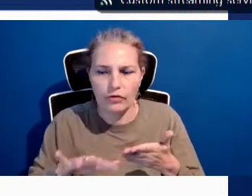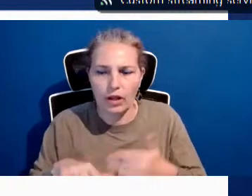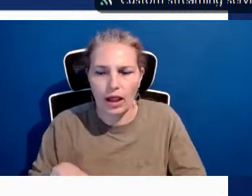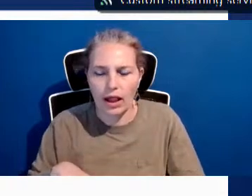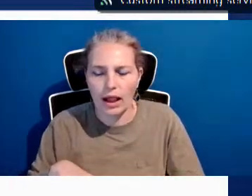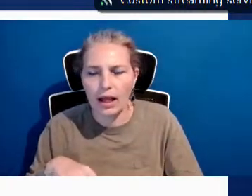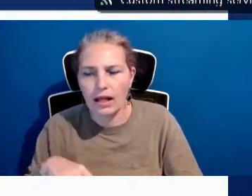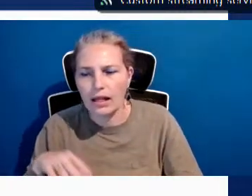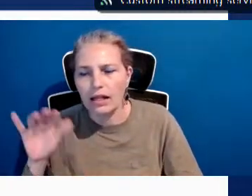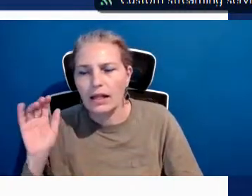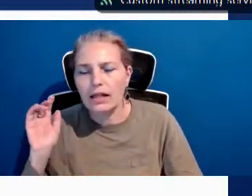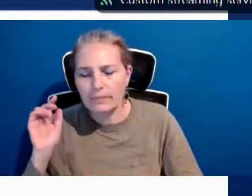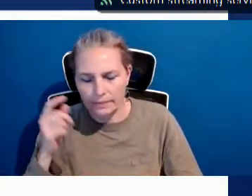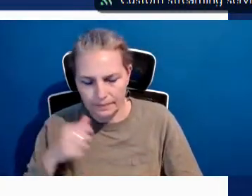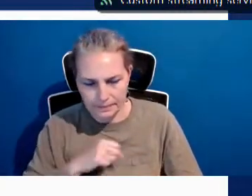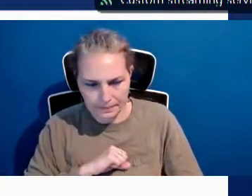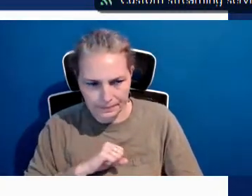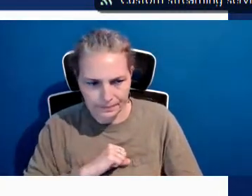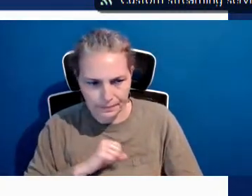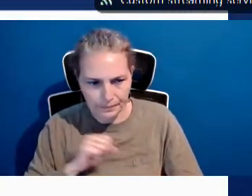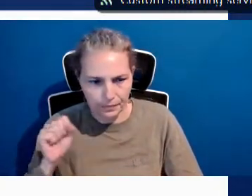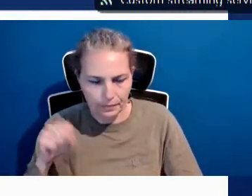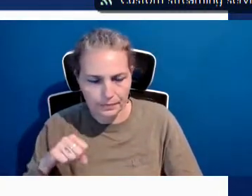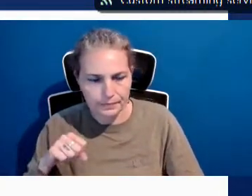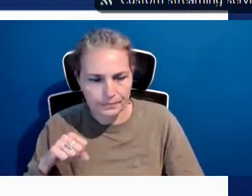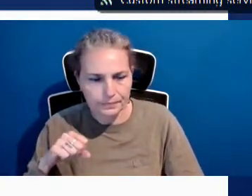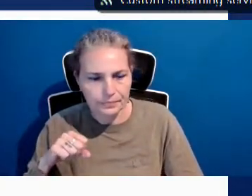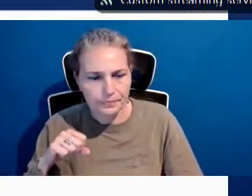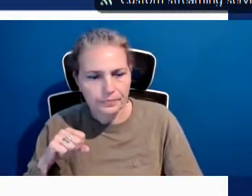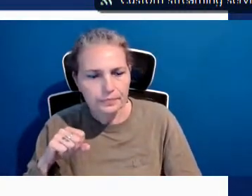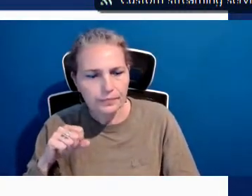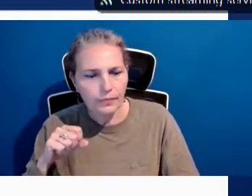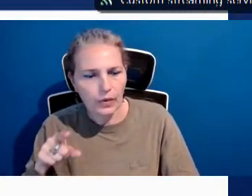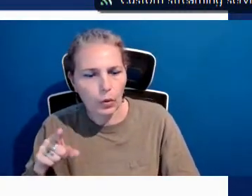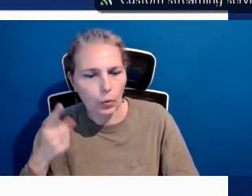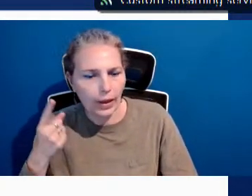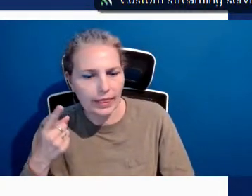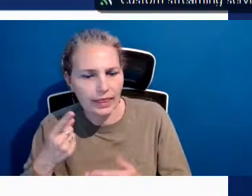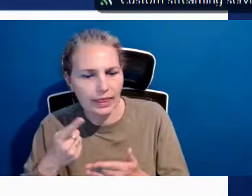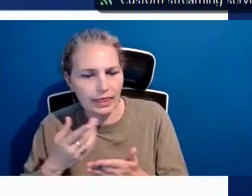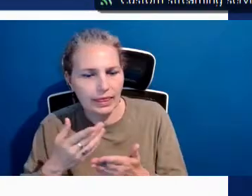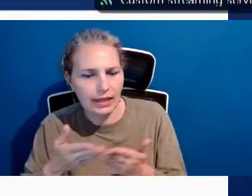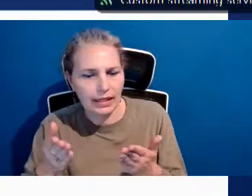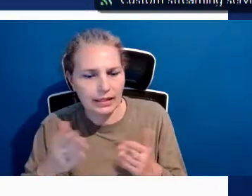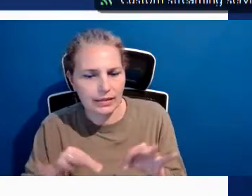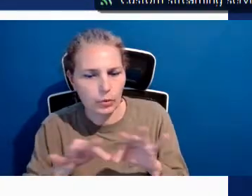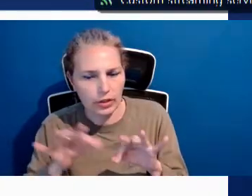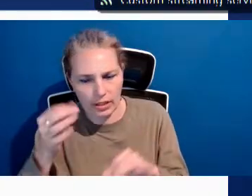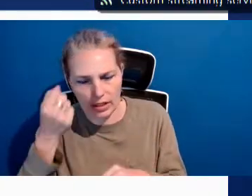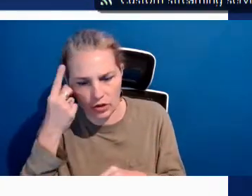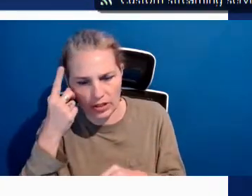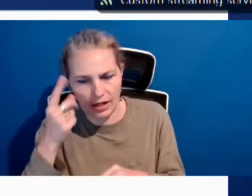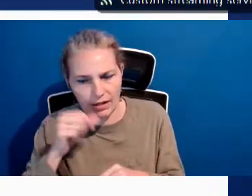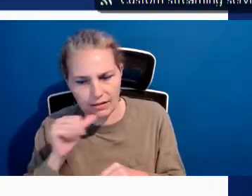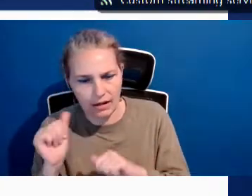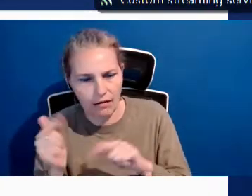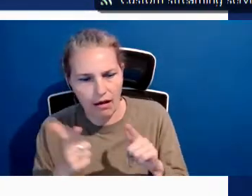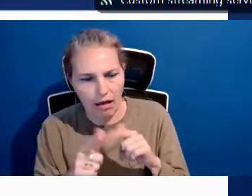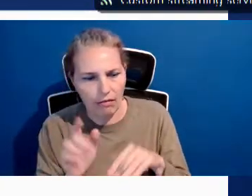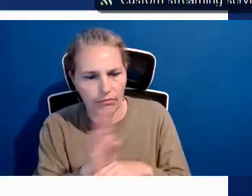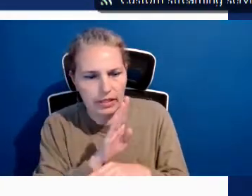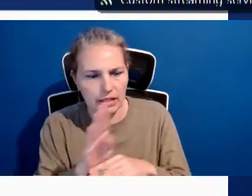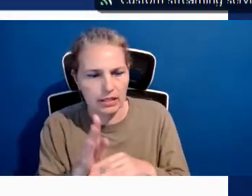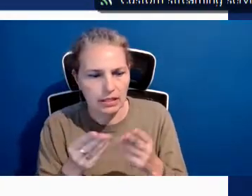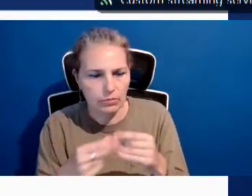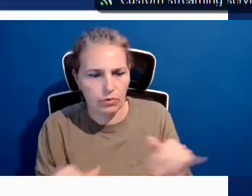Yep. So, I think probably just one thing to understand is that not every commercial property